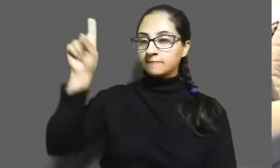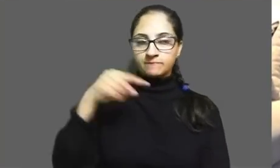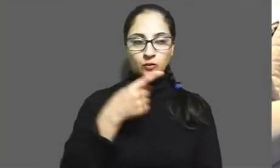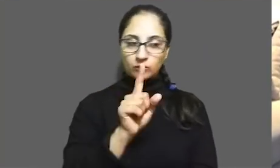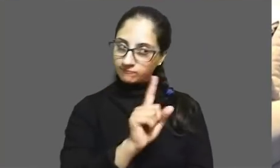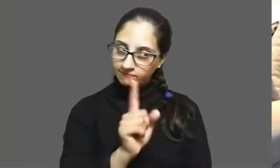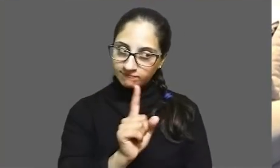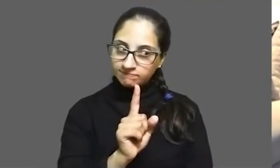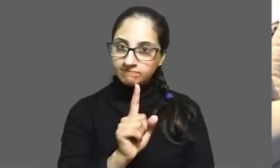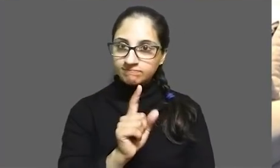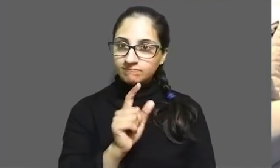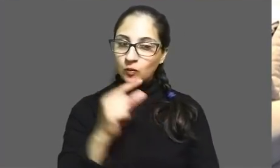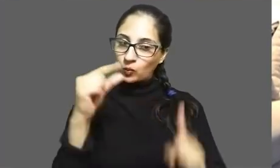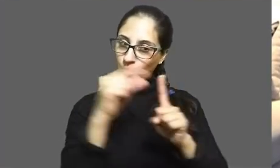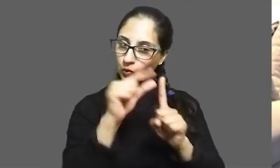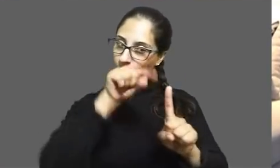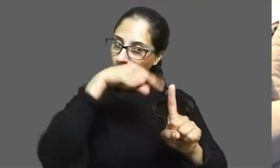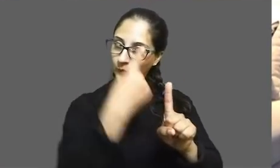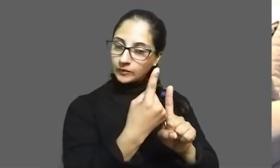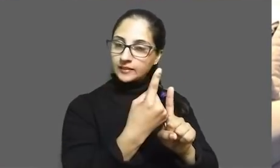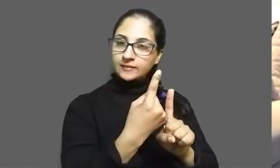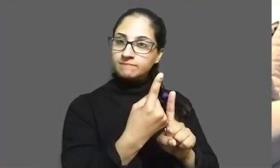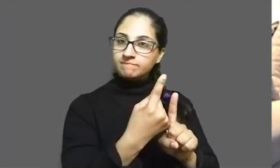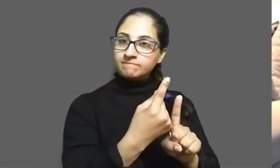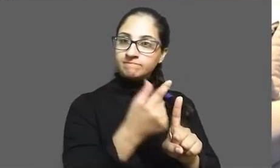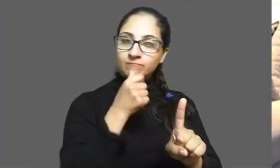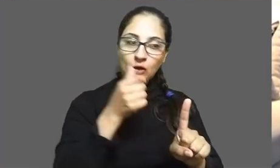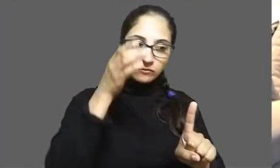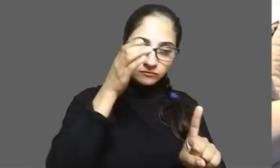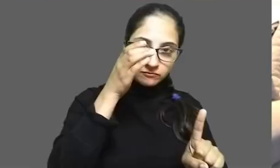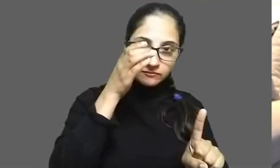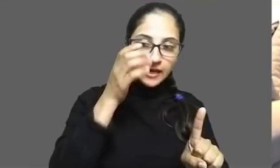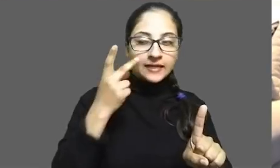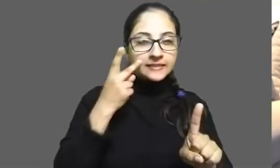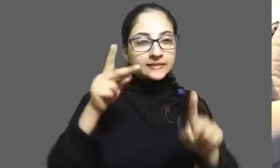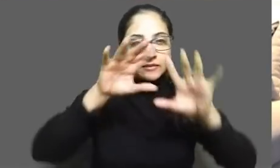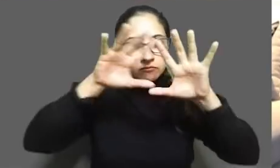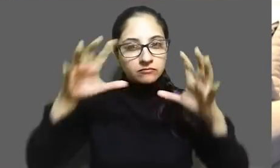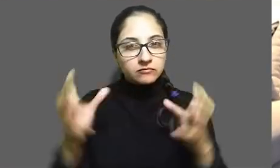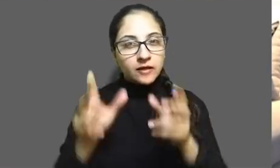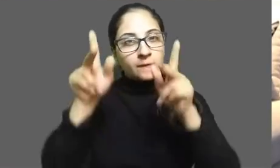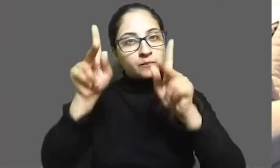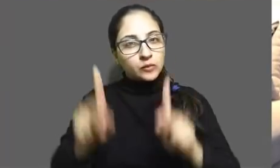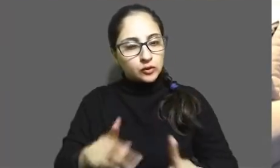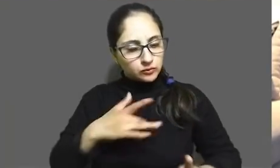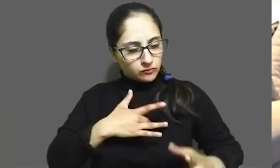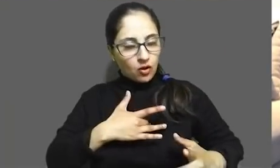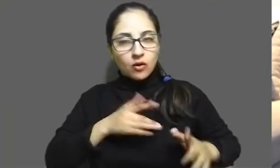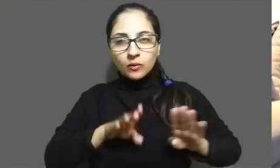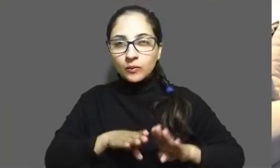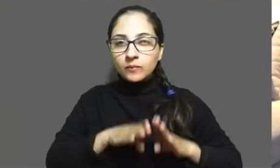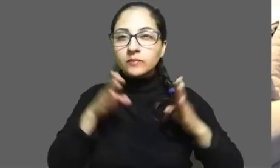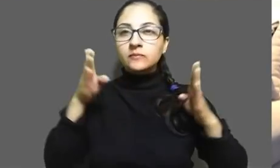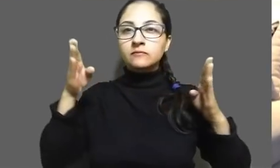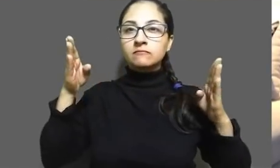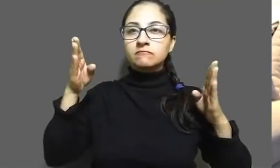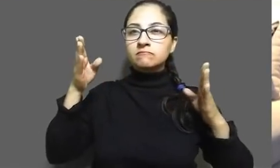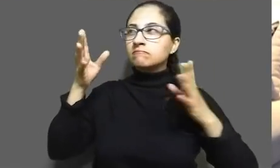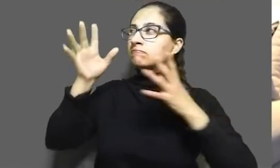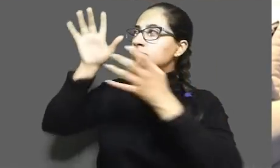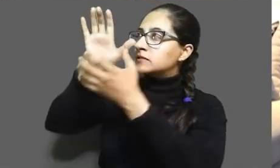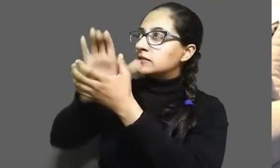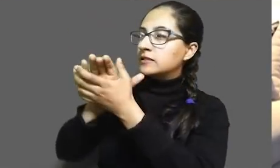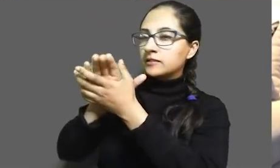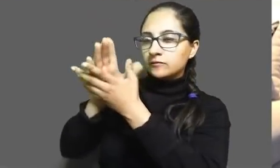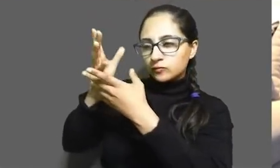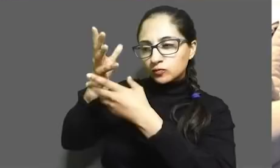But the revelation to Prophet Musa tells us that Allah looks not at how one prays, Allah looks at